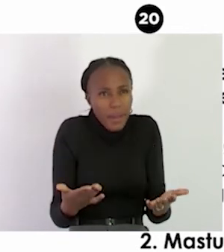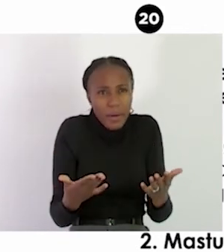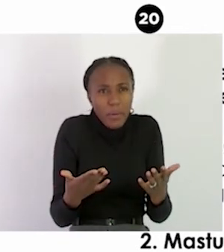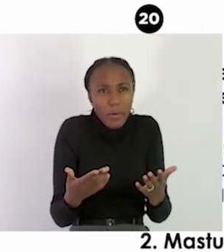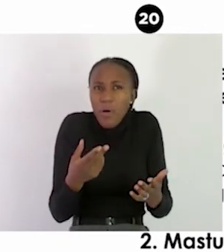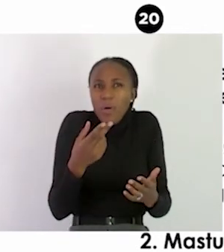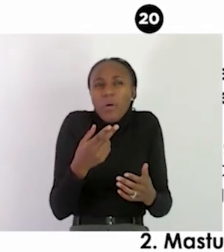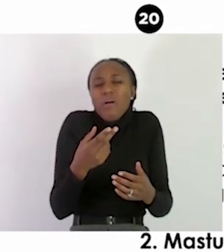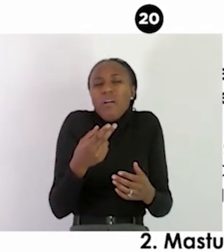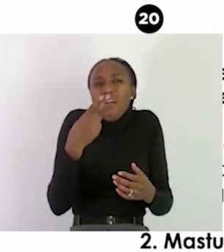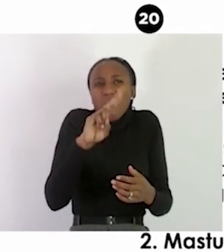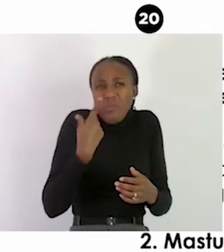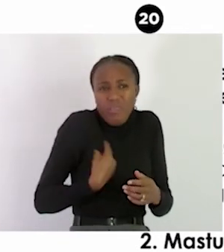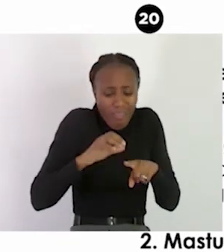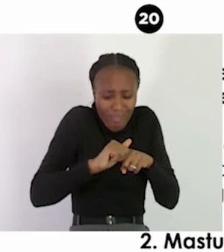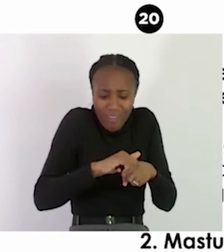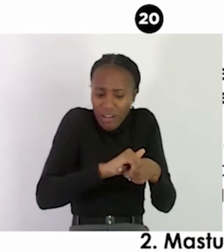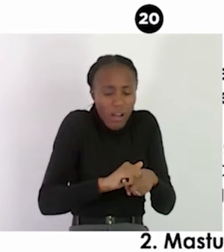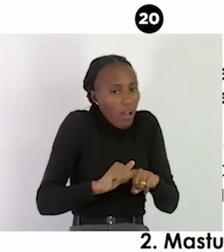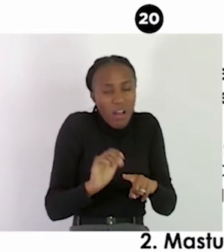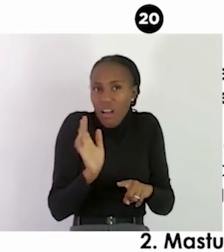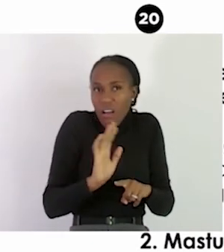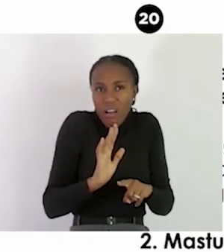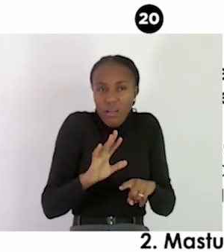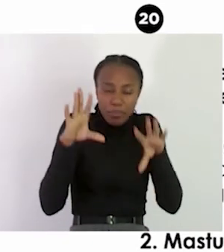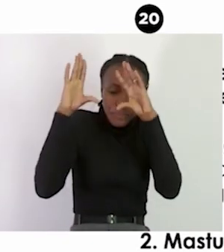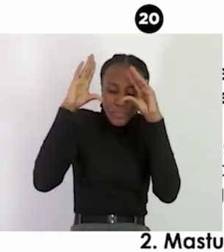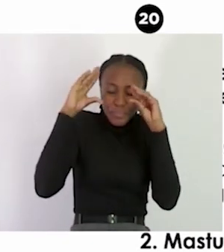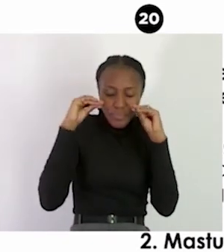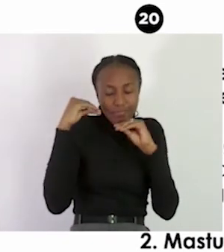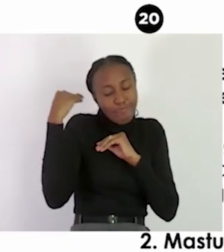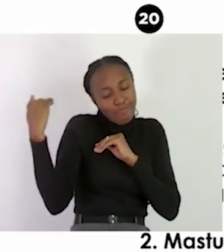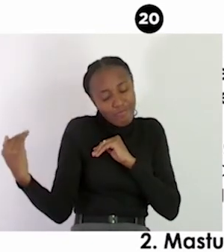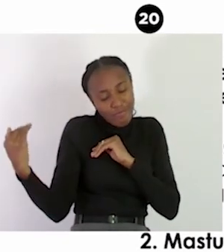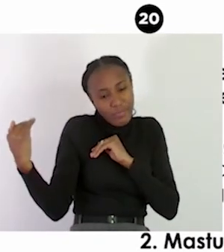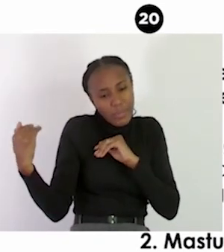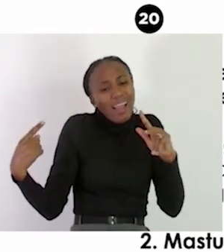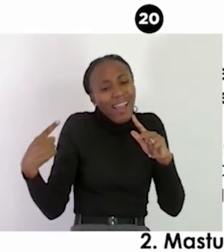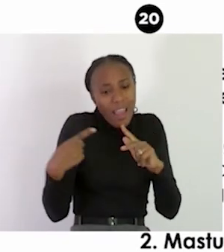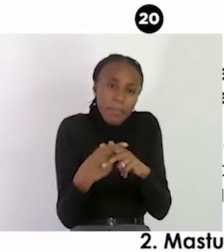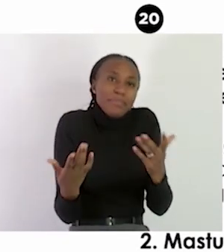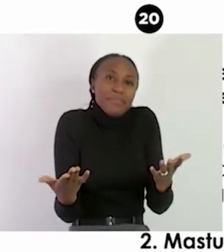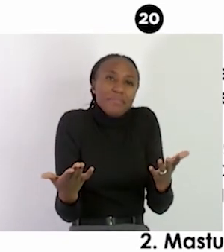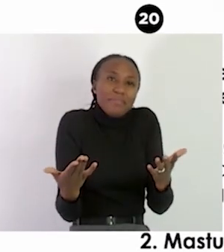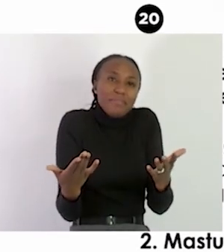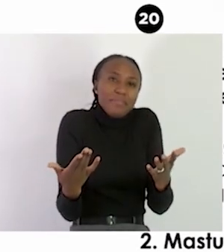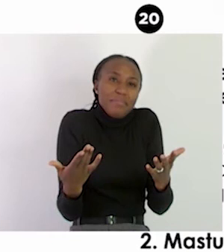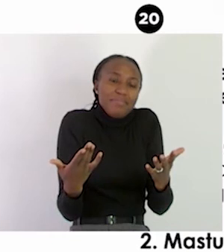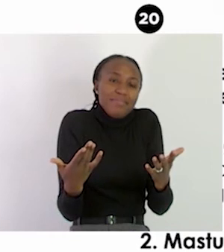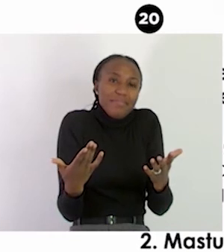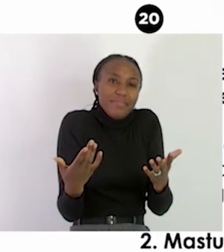orgasms involuntarily during their sleep. Experienced mostly in boys, then in